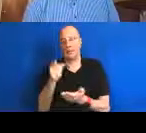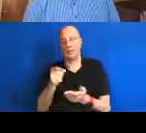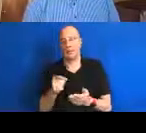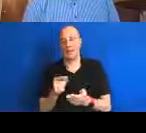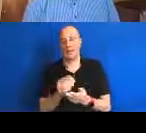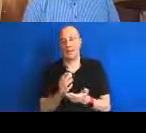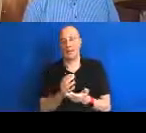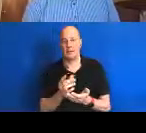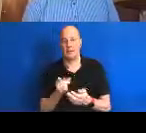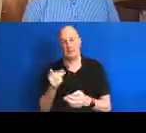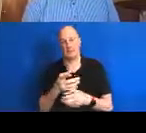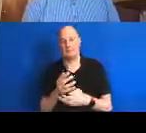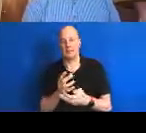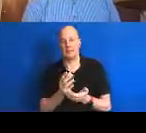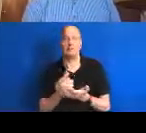the